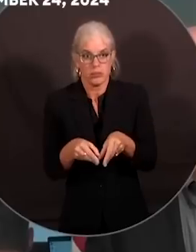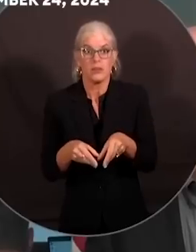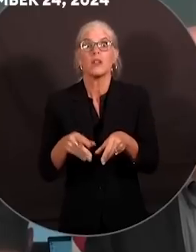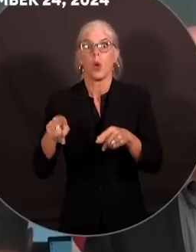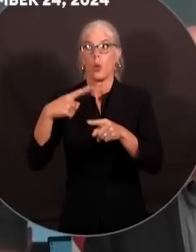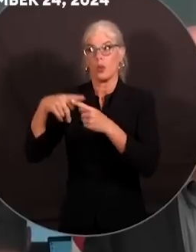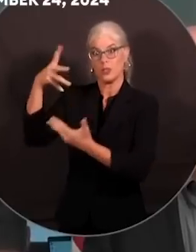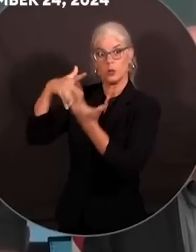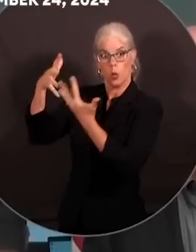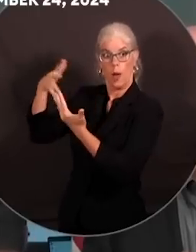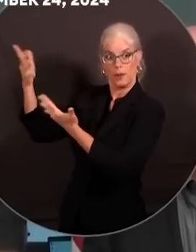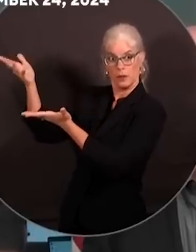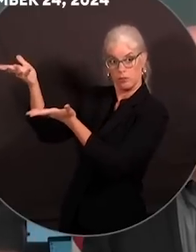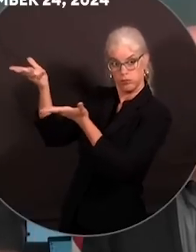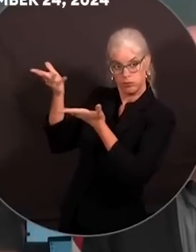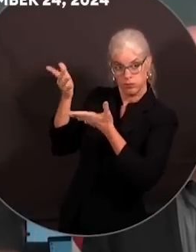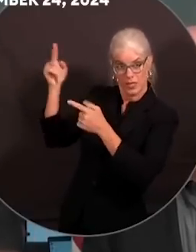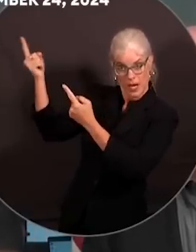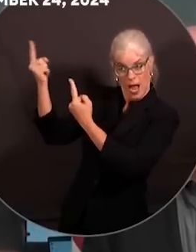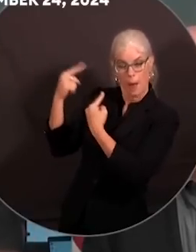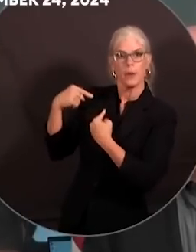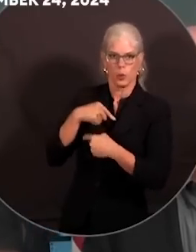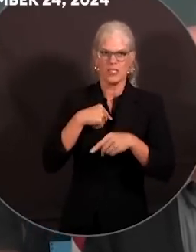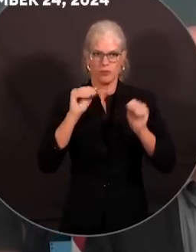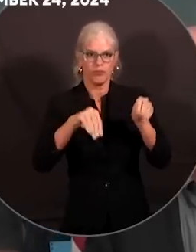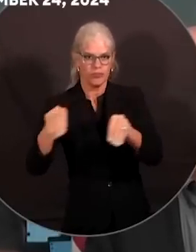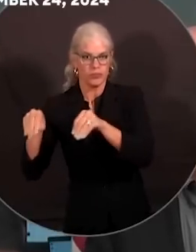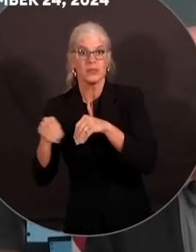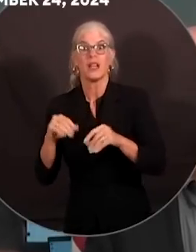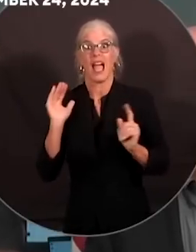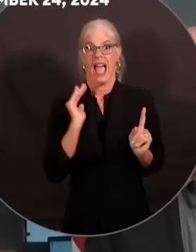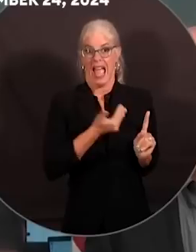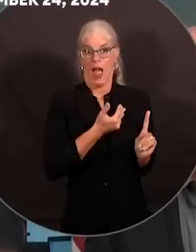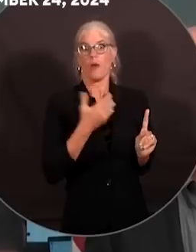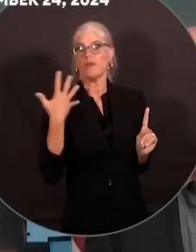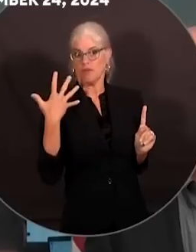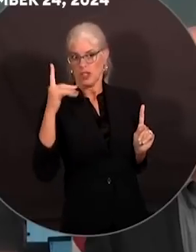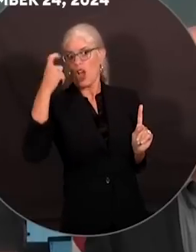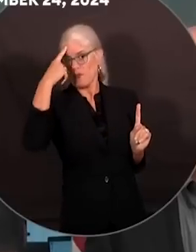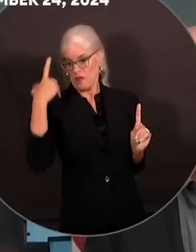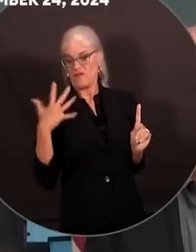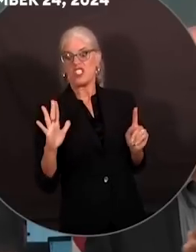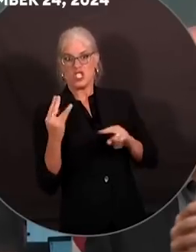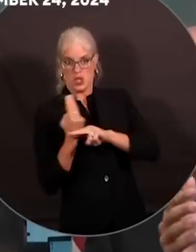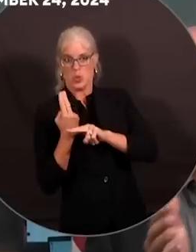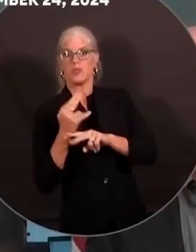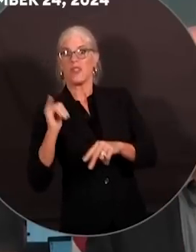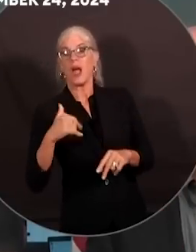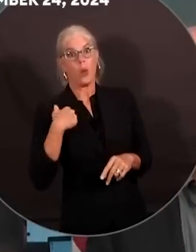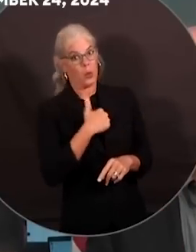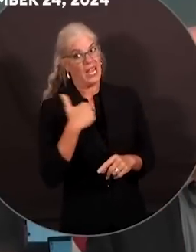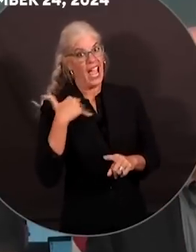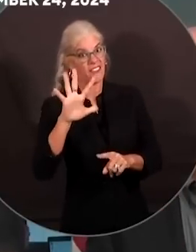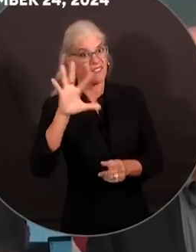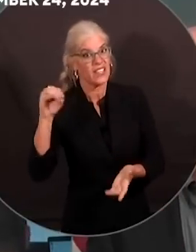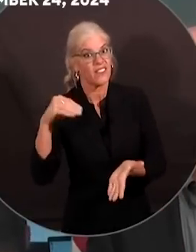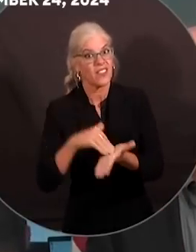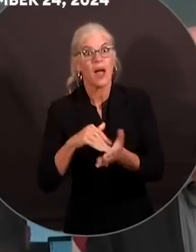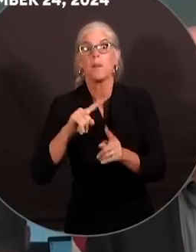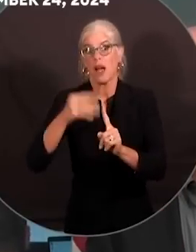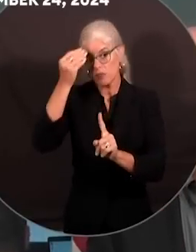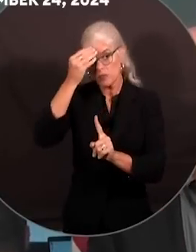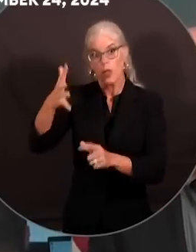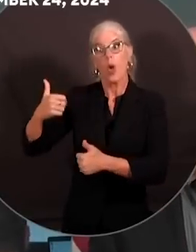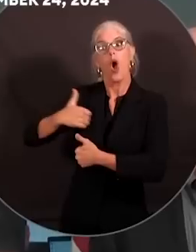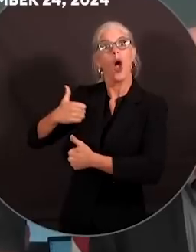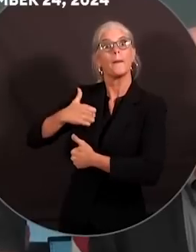local governments is use this. Not only do we have 150,000 linear feet, the Army Corps of Engineers